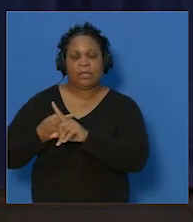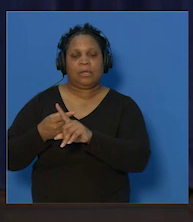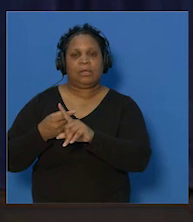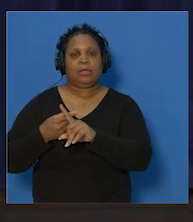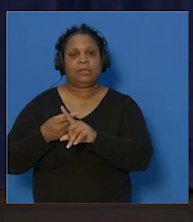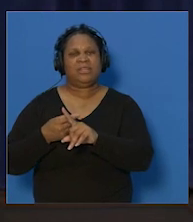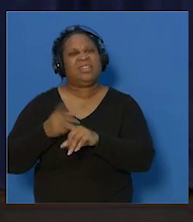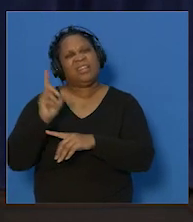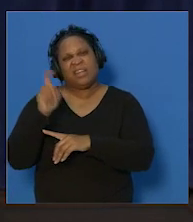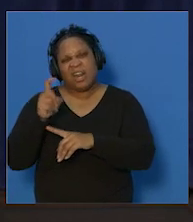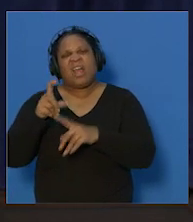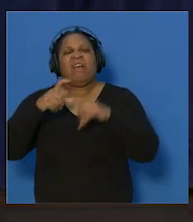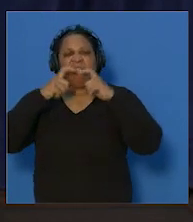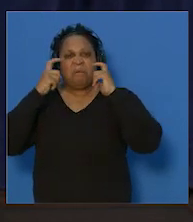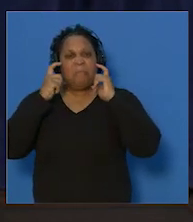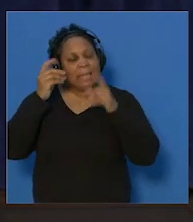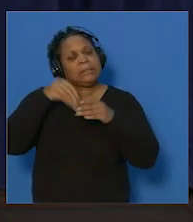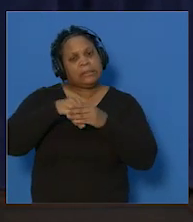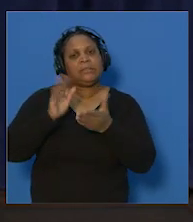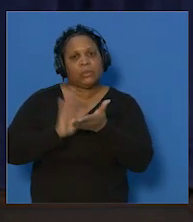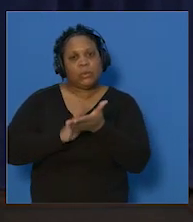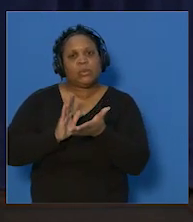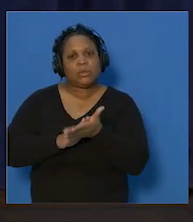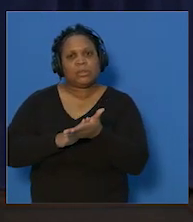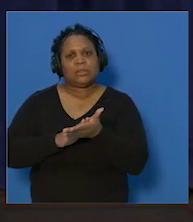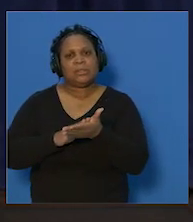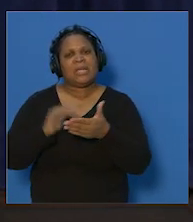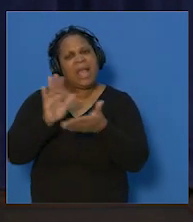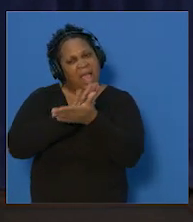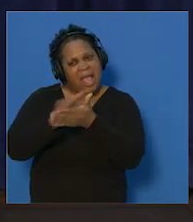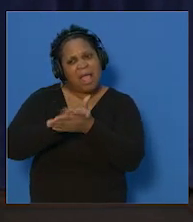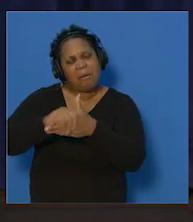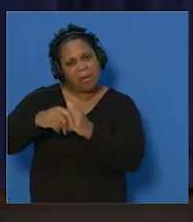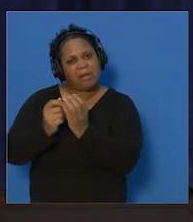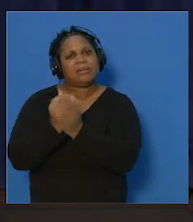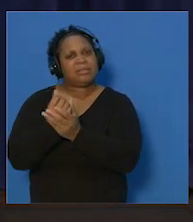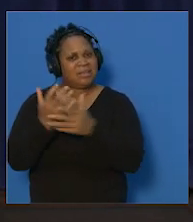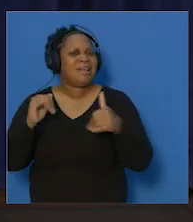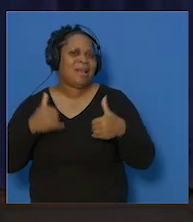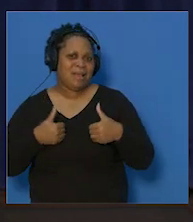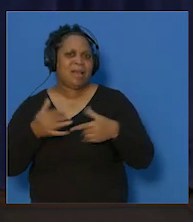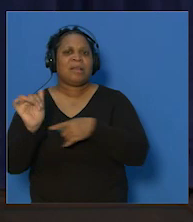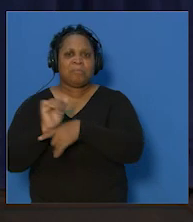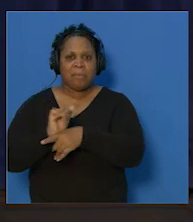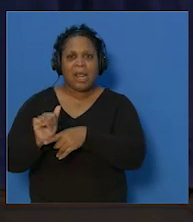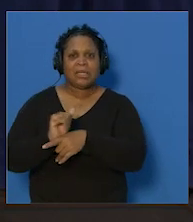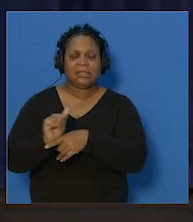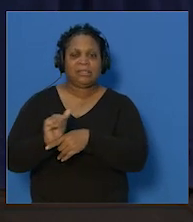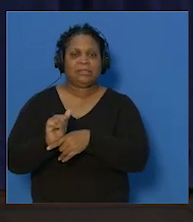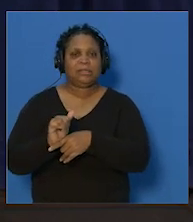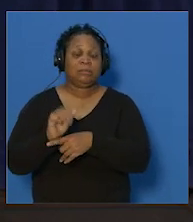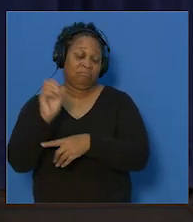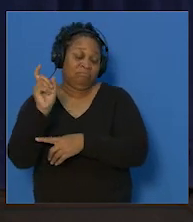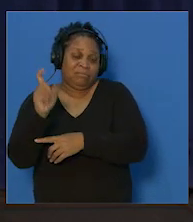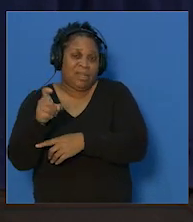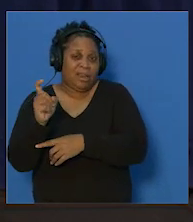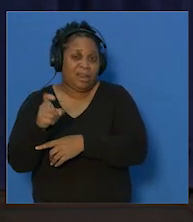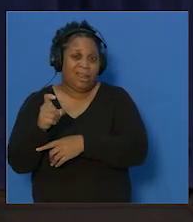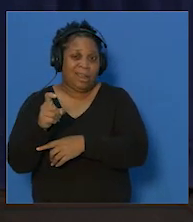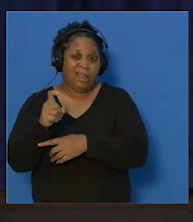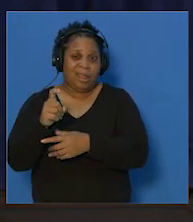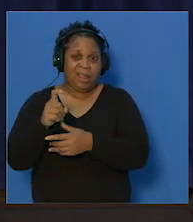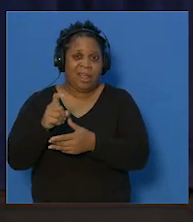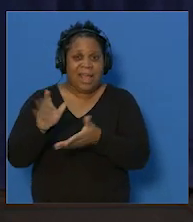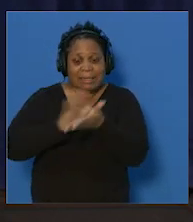Will they have to wear masks within school? How the hand washing regime will be? Will they have to disinfect their